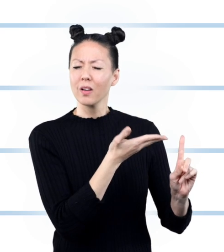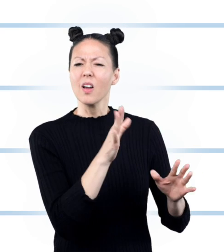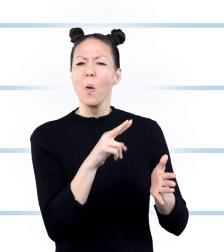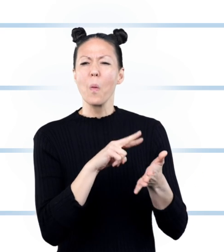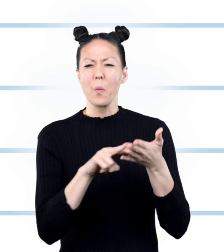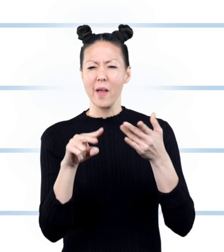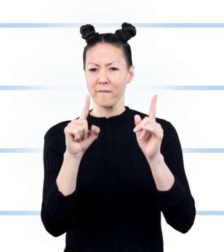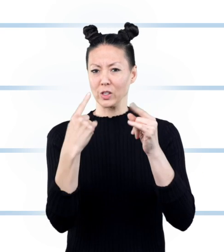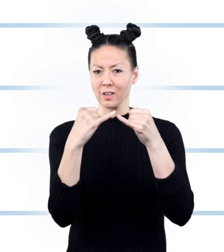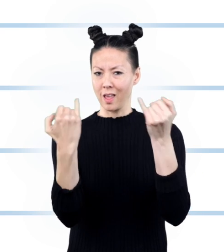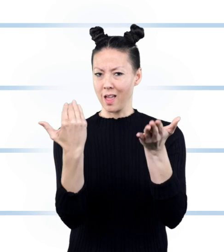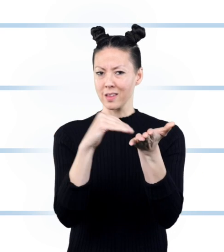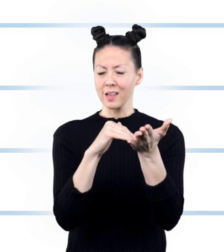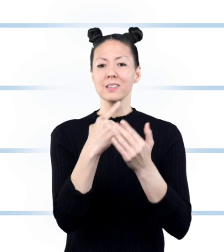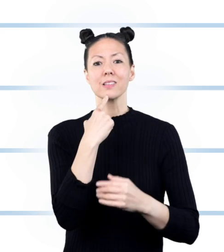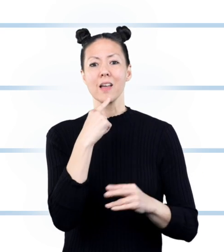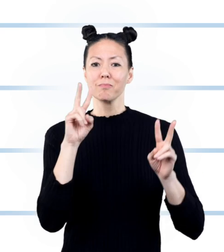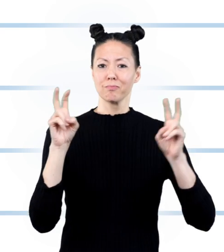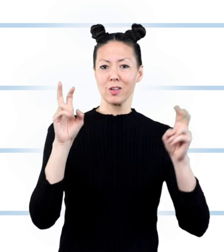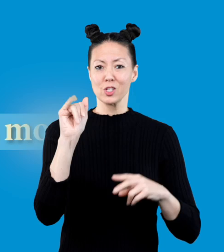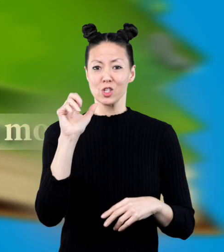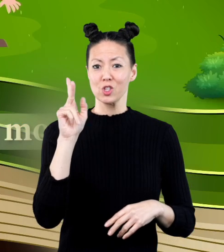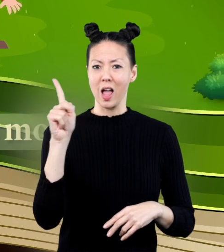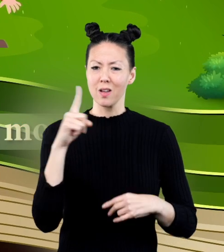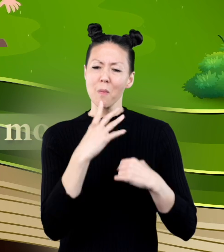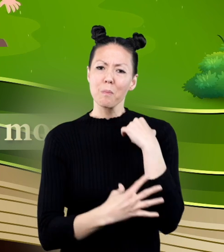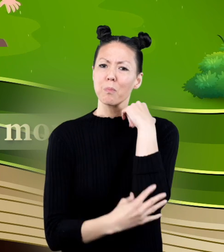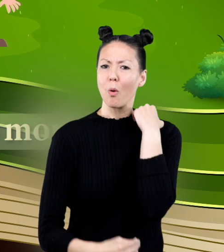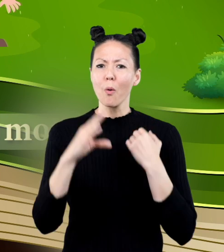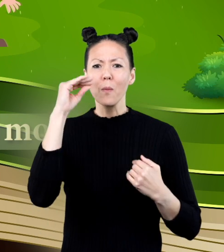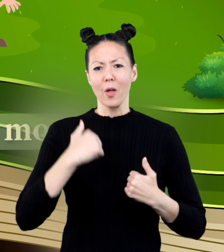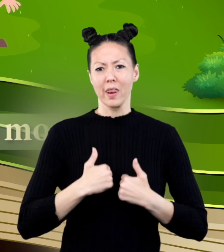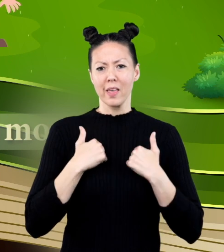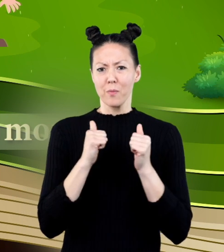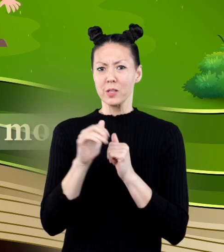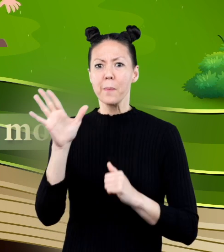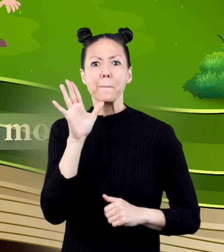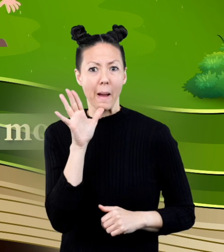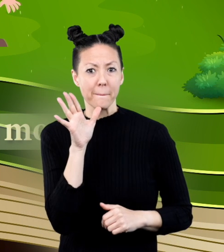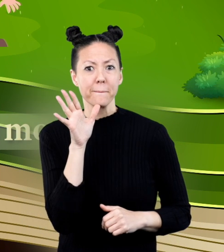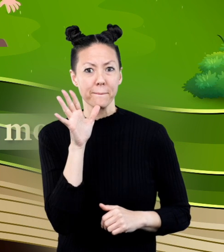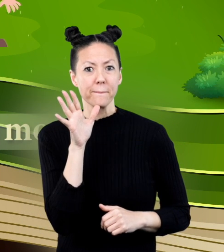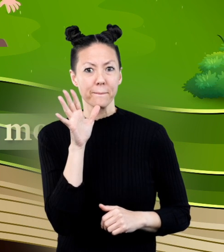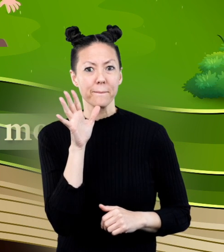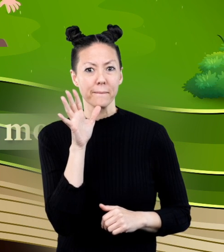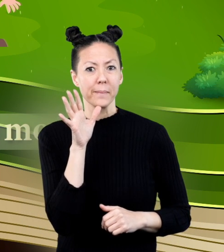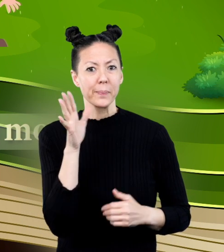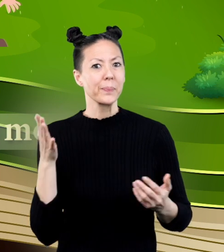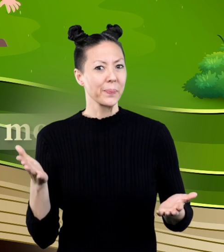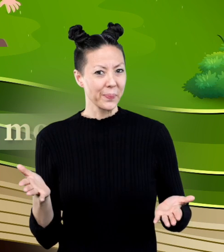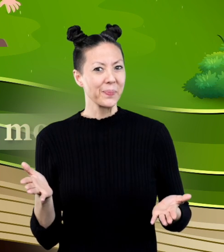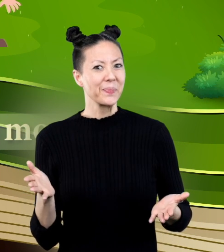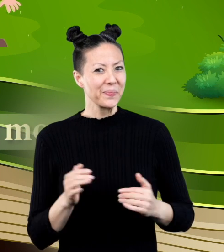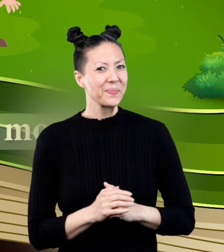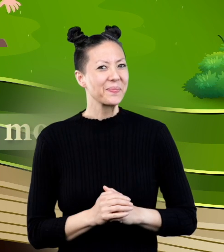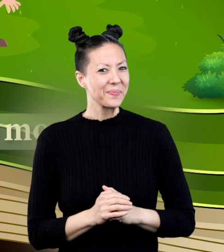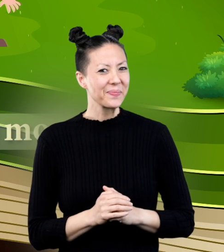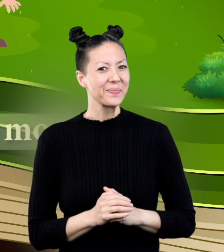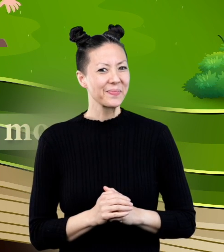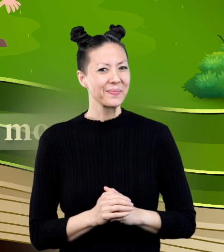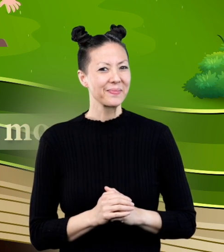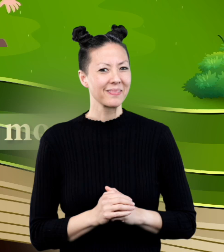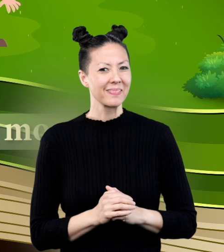line again. It says, Jack is a poor boy who lives with his mom.